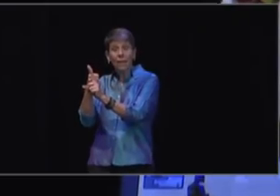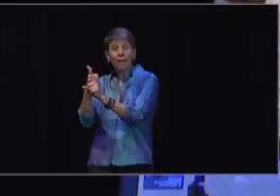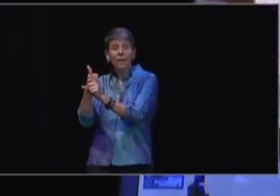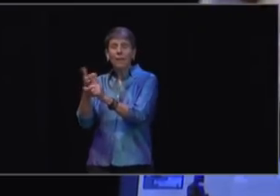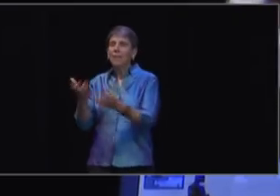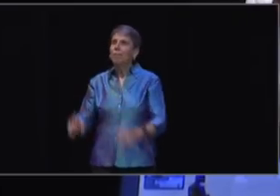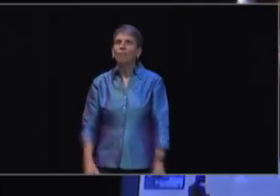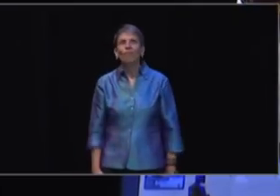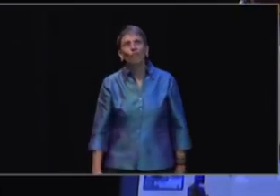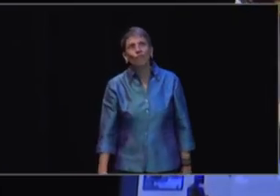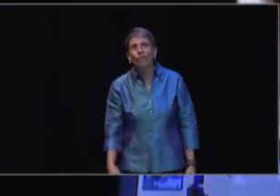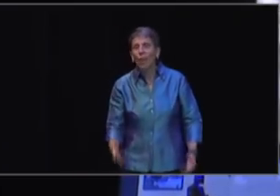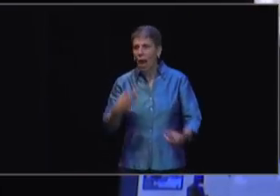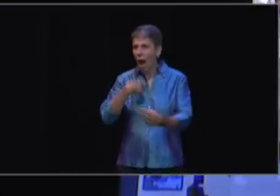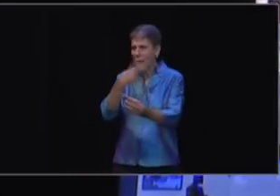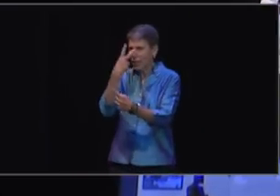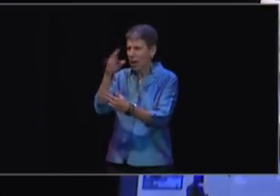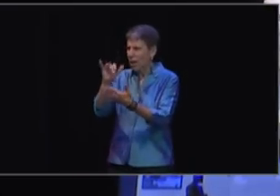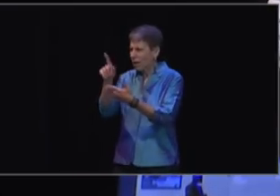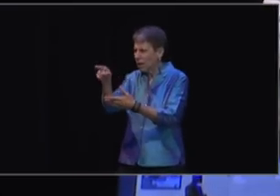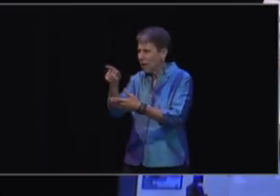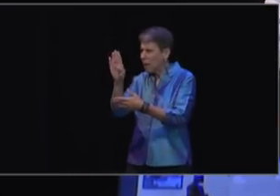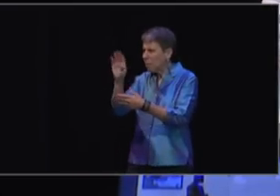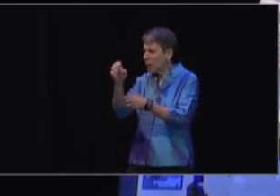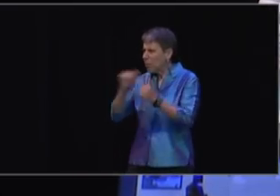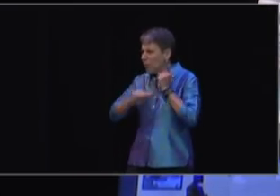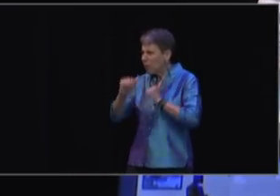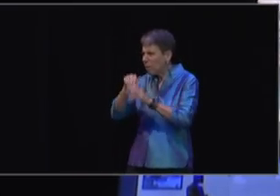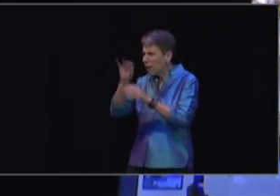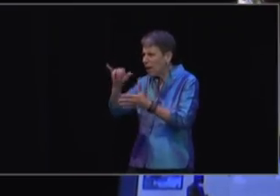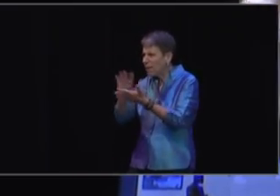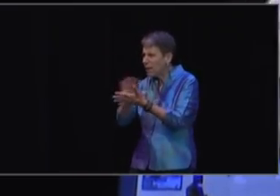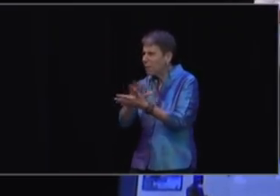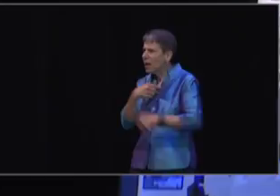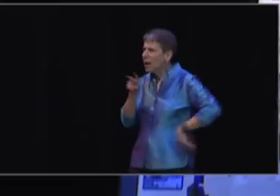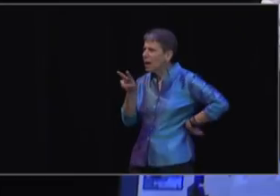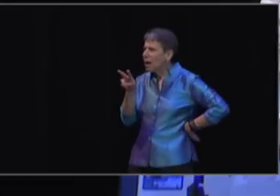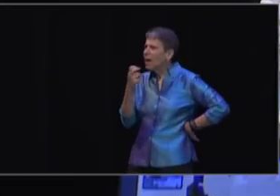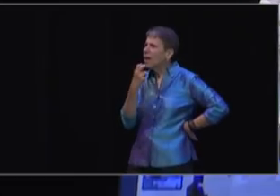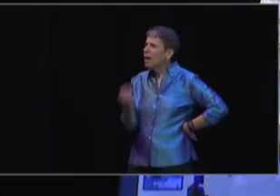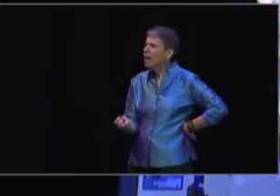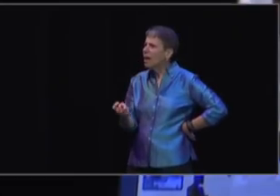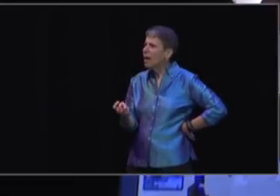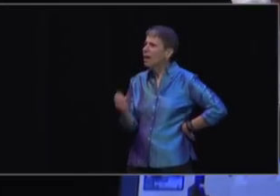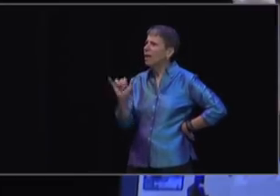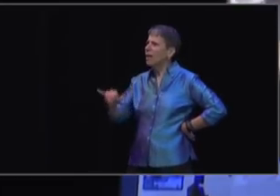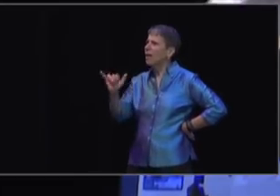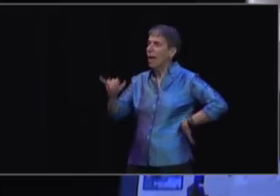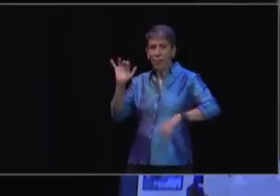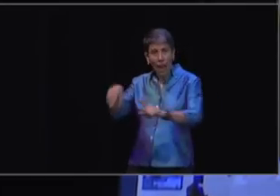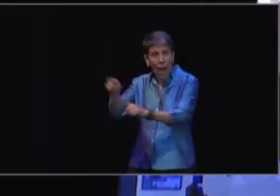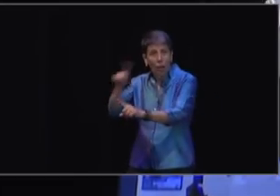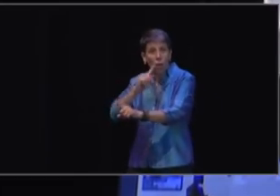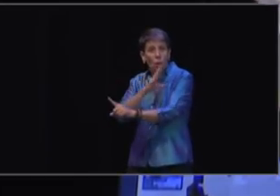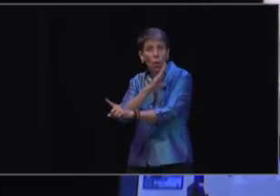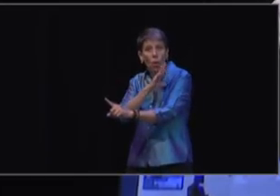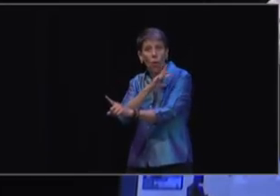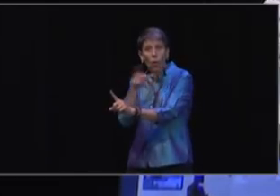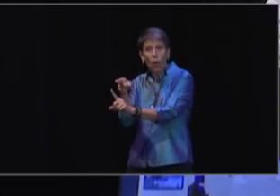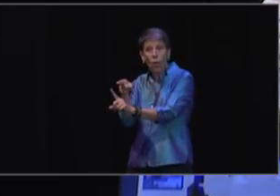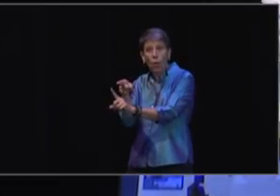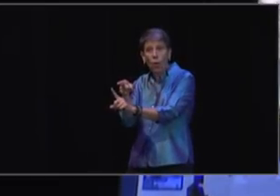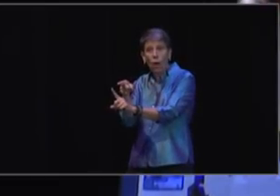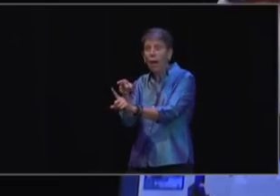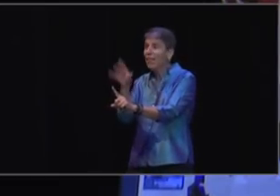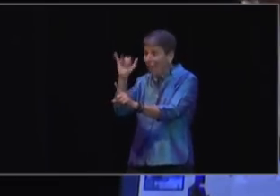mean, when I saw her in the film, I was like, oh my God, this is what's happening. This is what we're talking